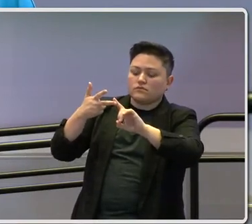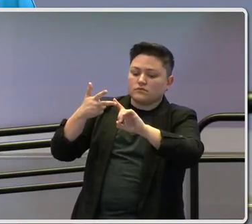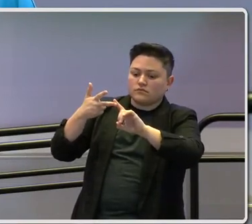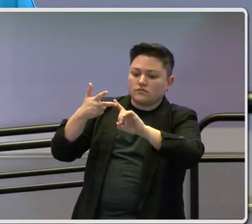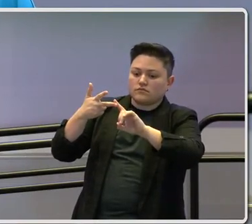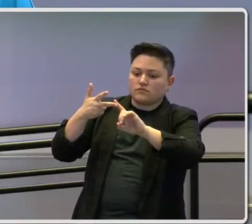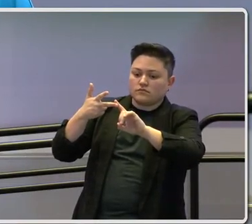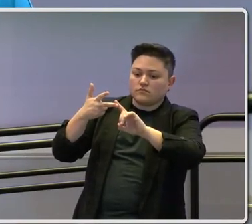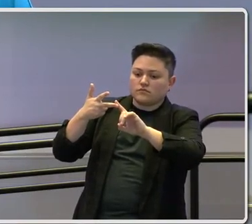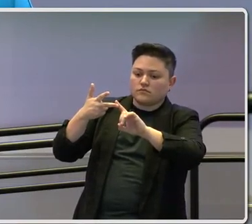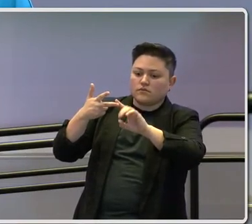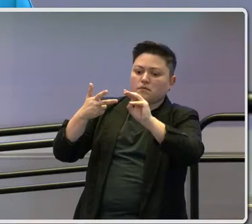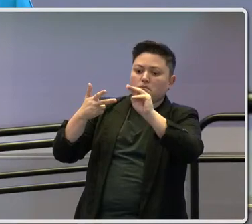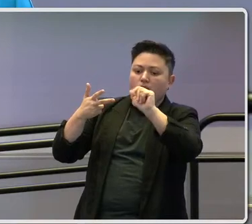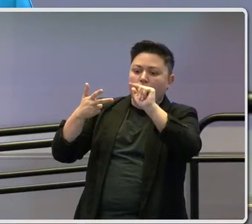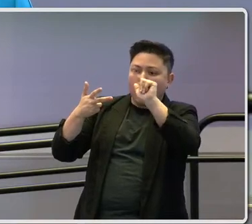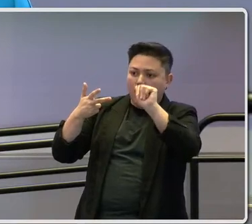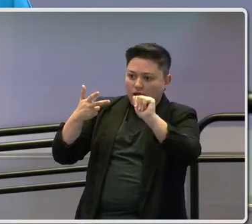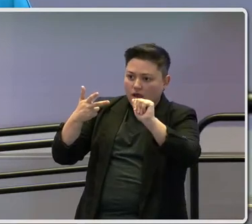as Malala